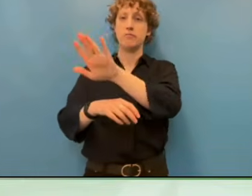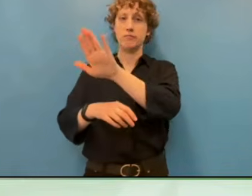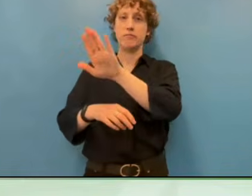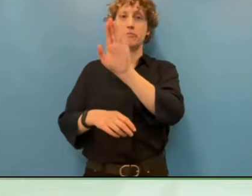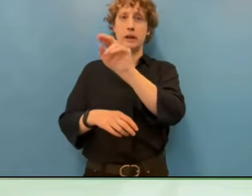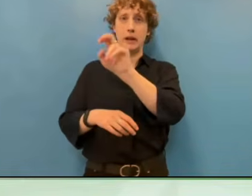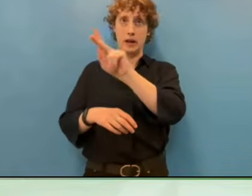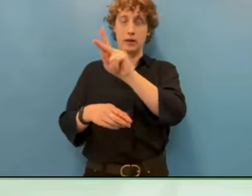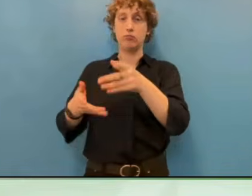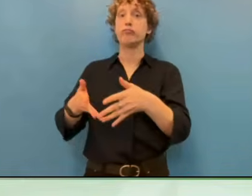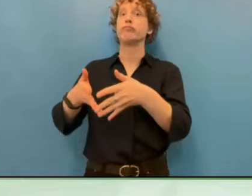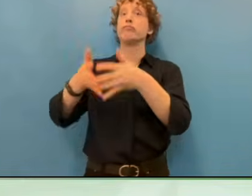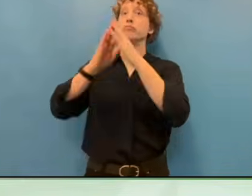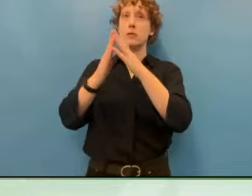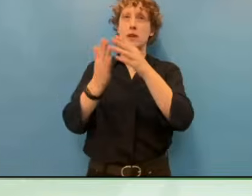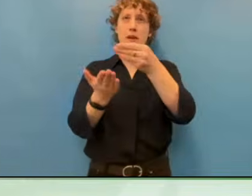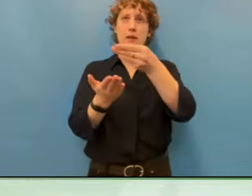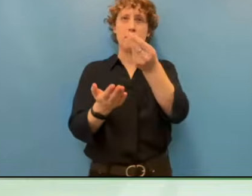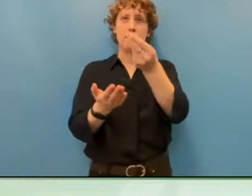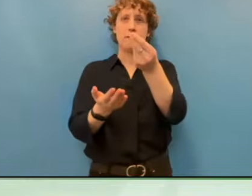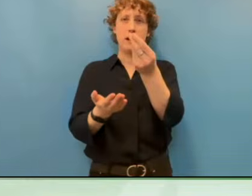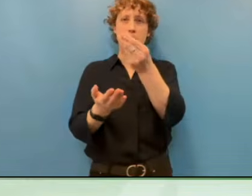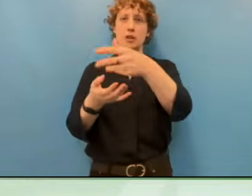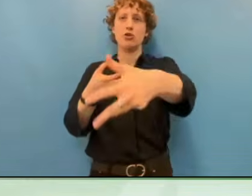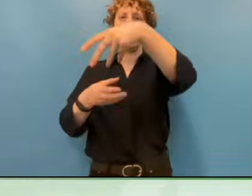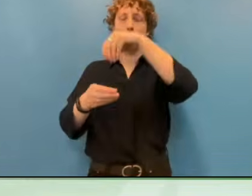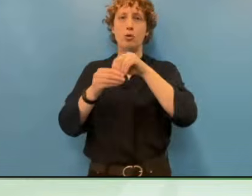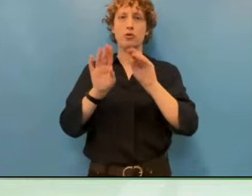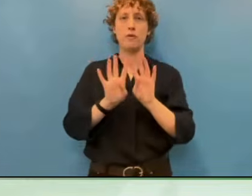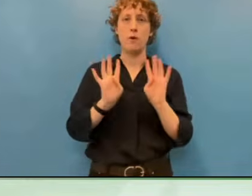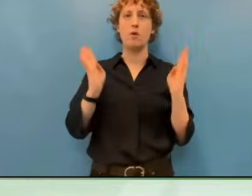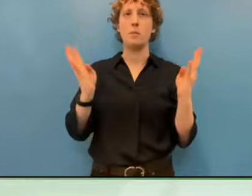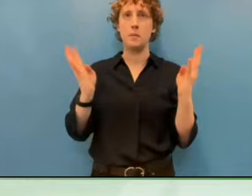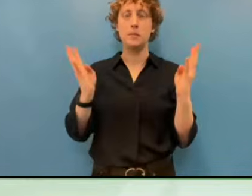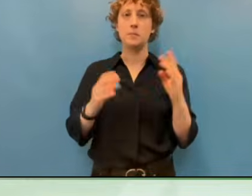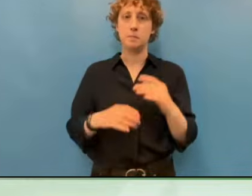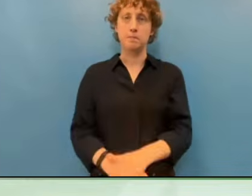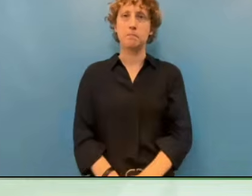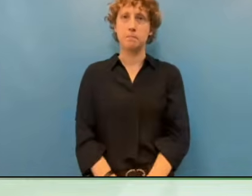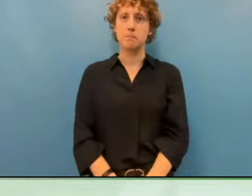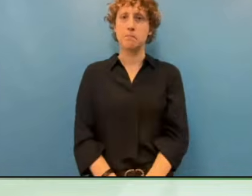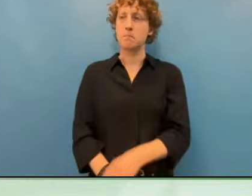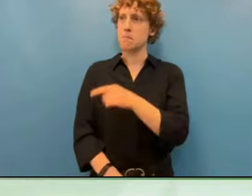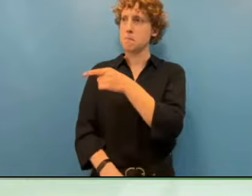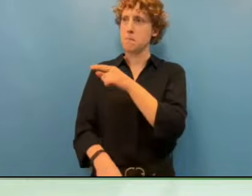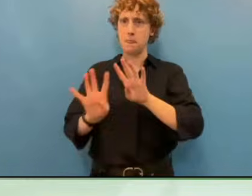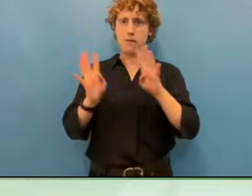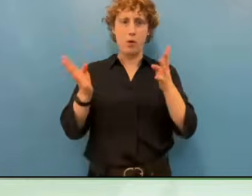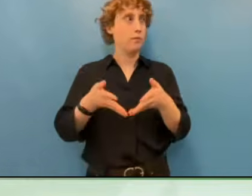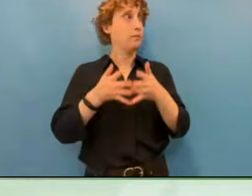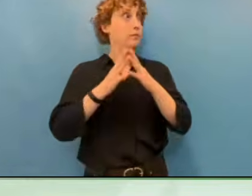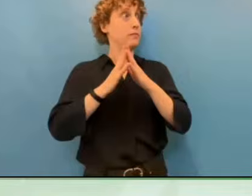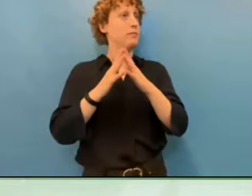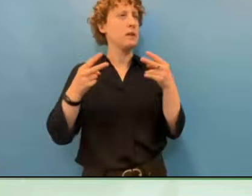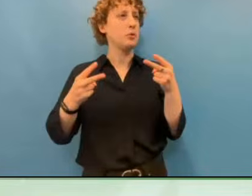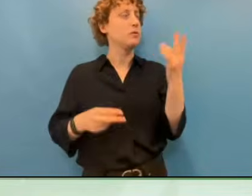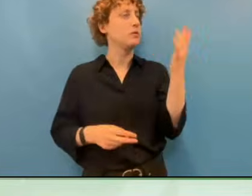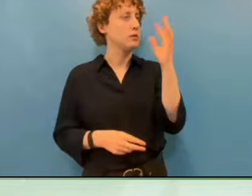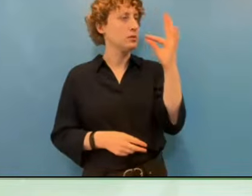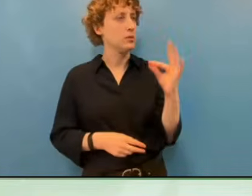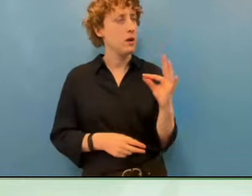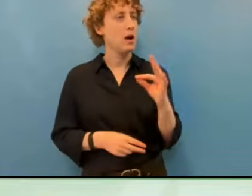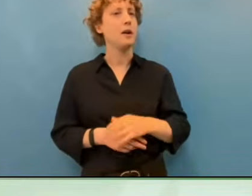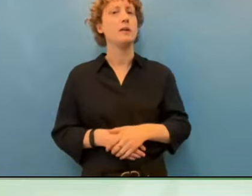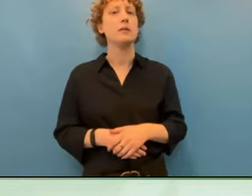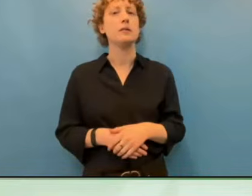even progressing with the development of the digital euro. Firstly, why was this so important? And secondly, how did you